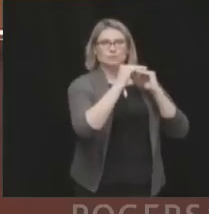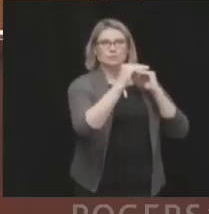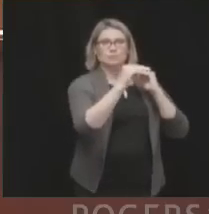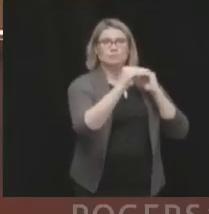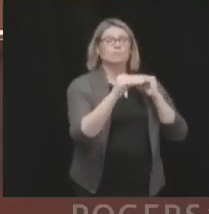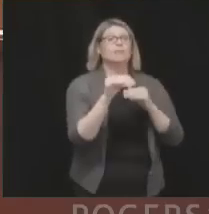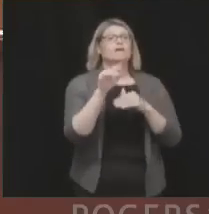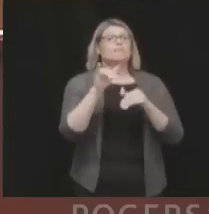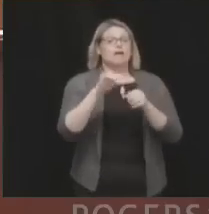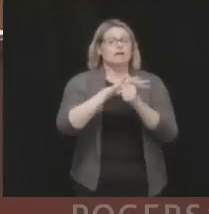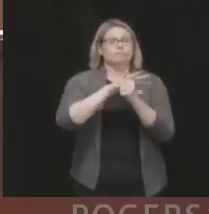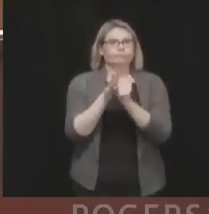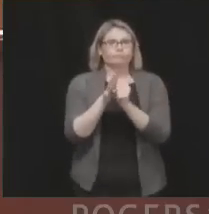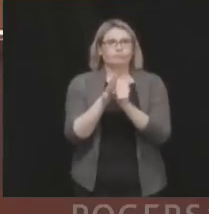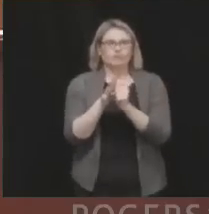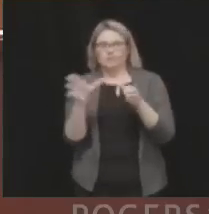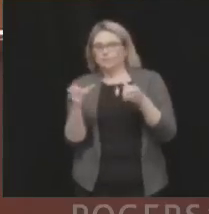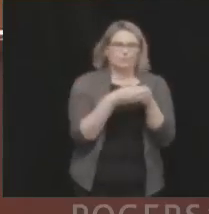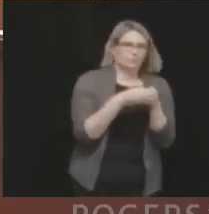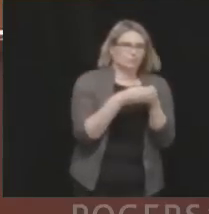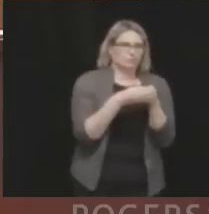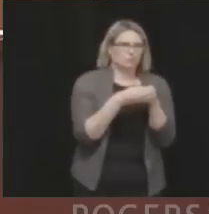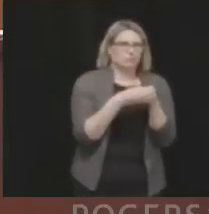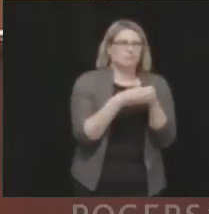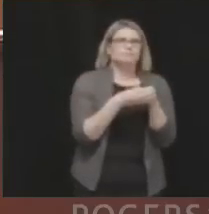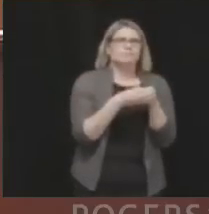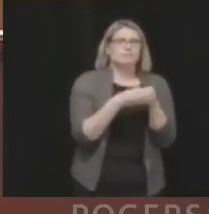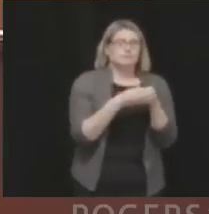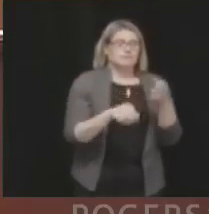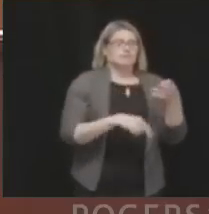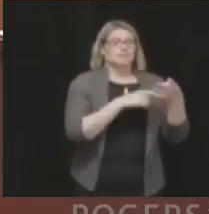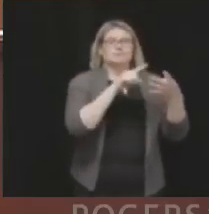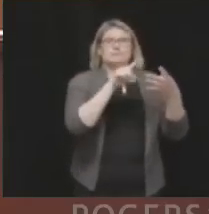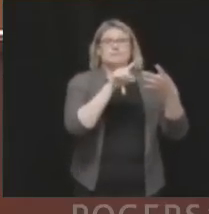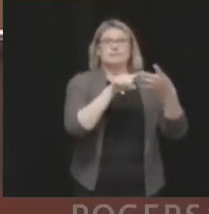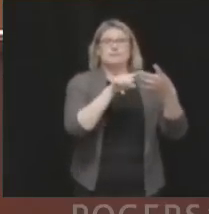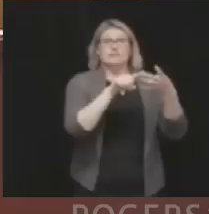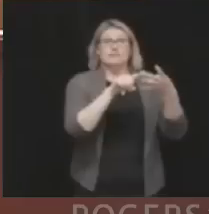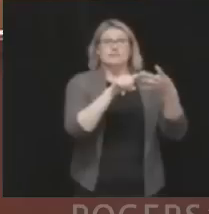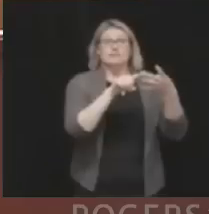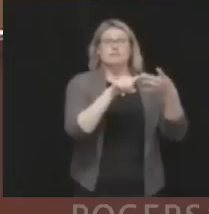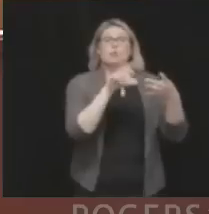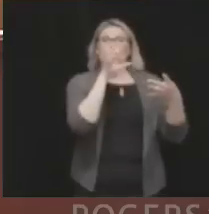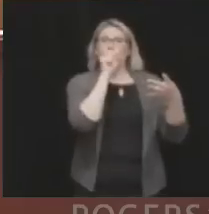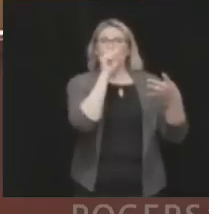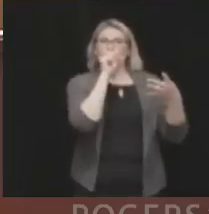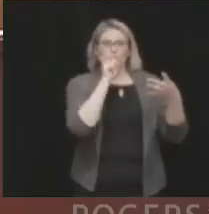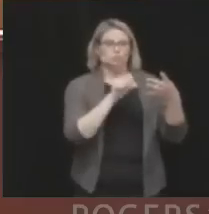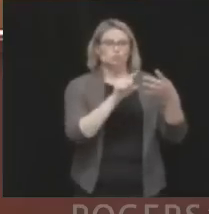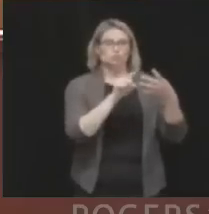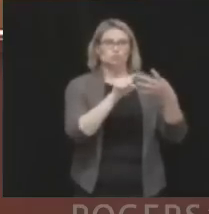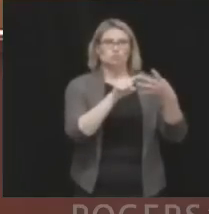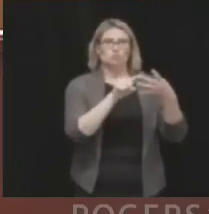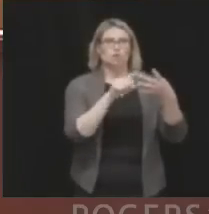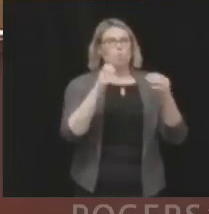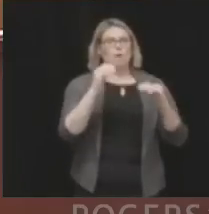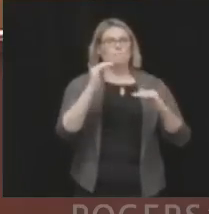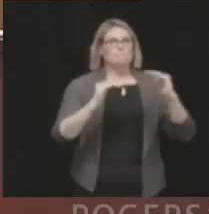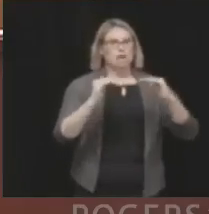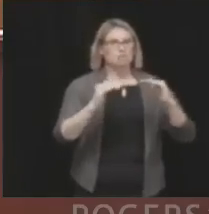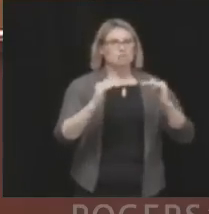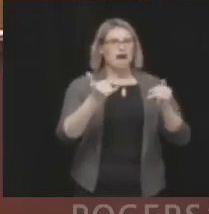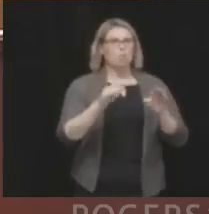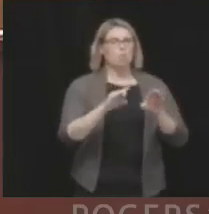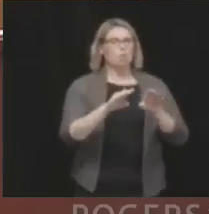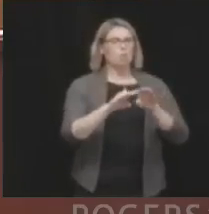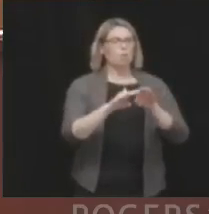of transmission. The third phase is yellow. During this phase, we will further increase reopening of social